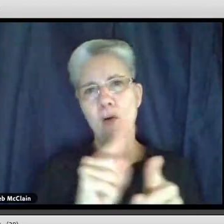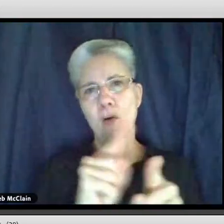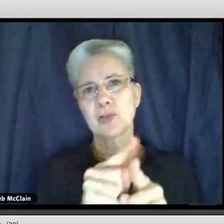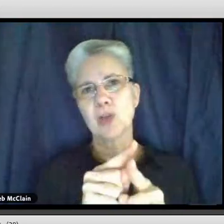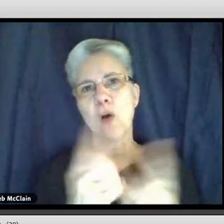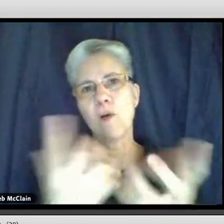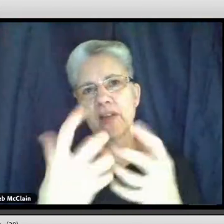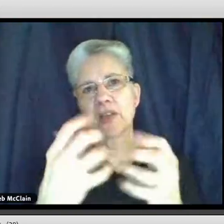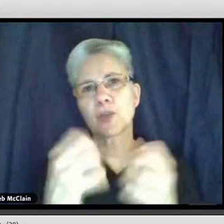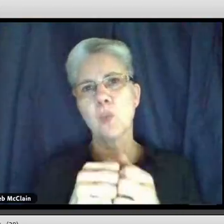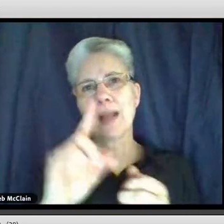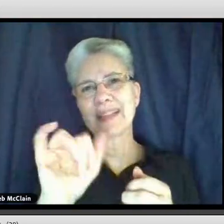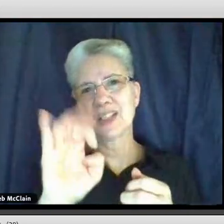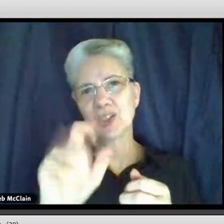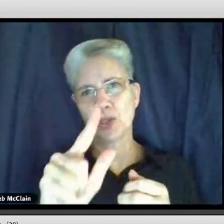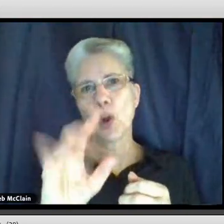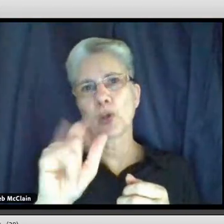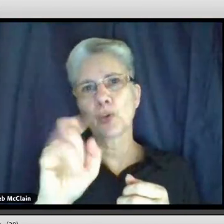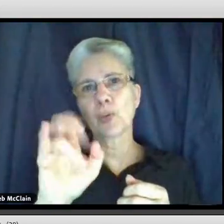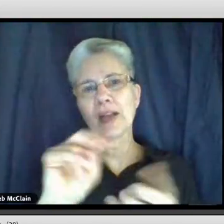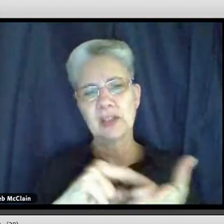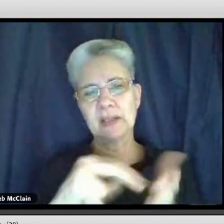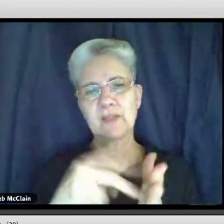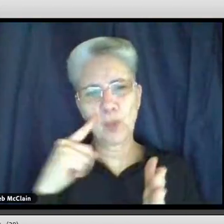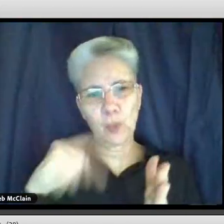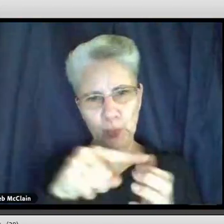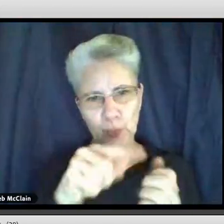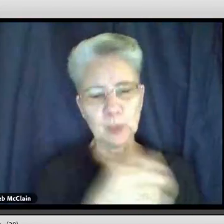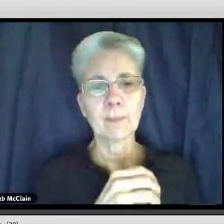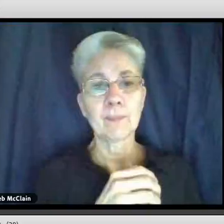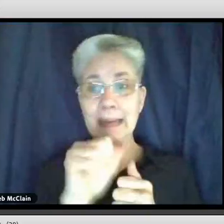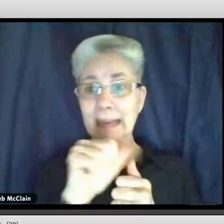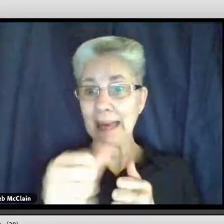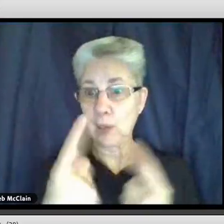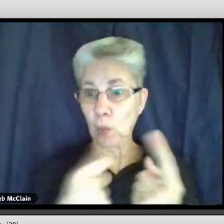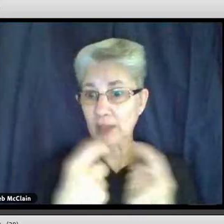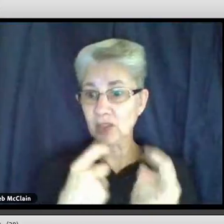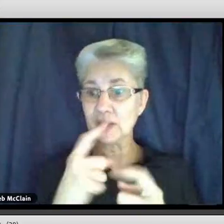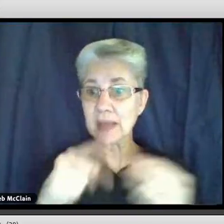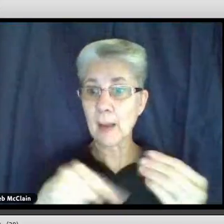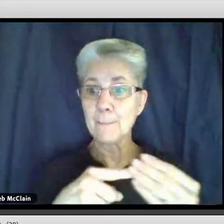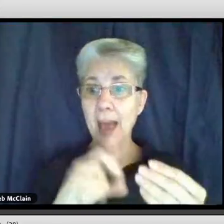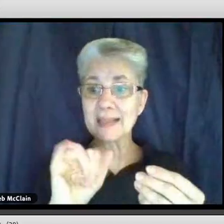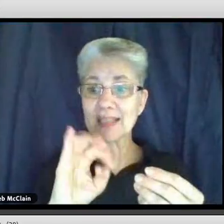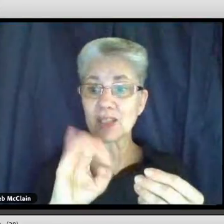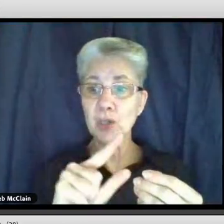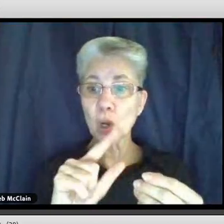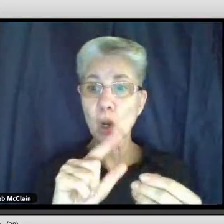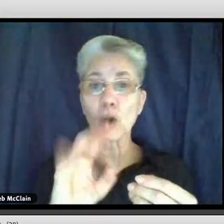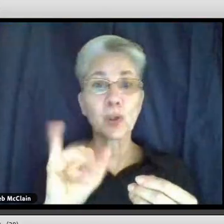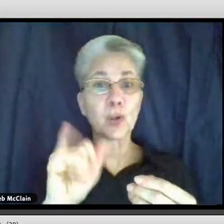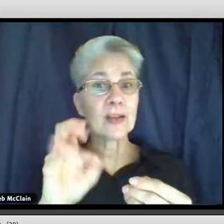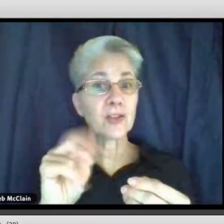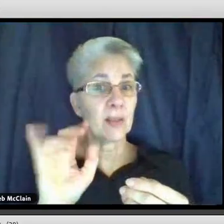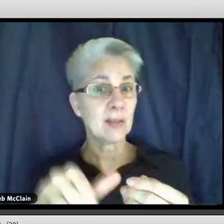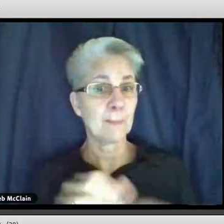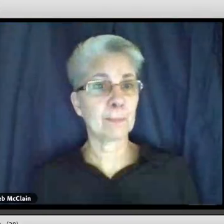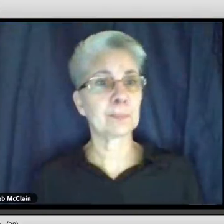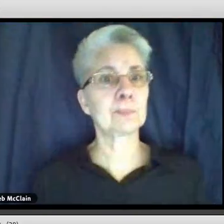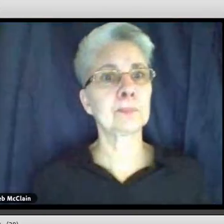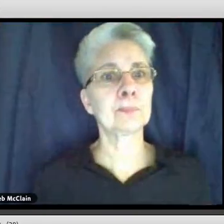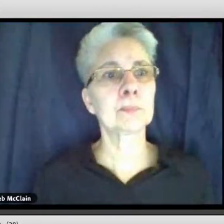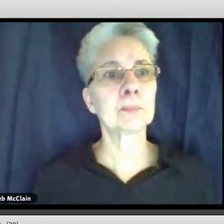digital curation is as a process. So are there any questions about digital curation?